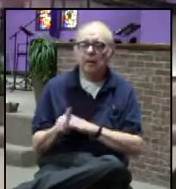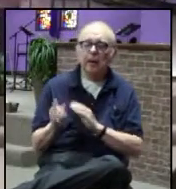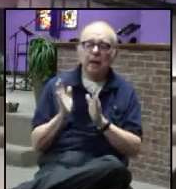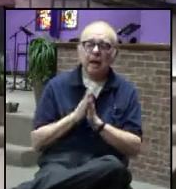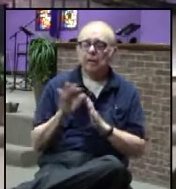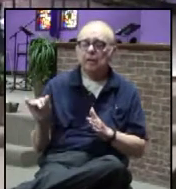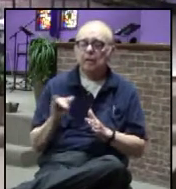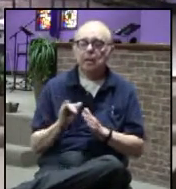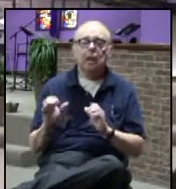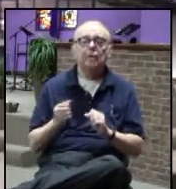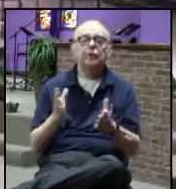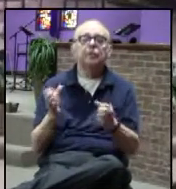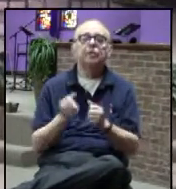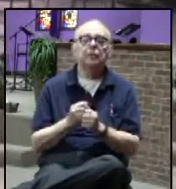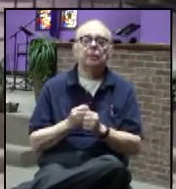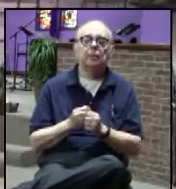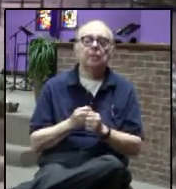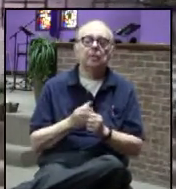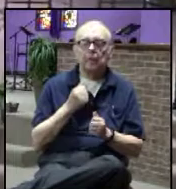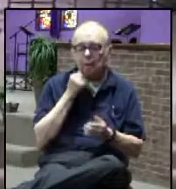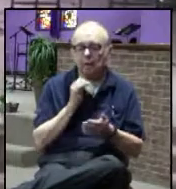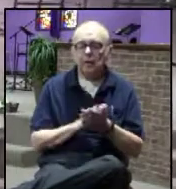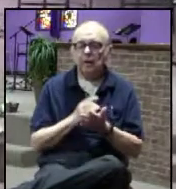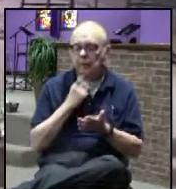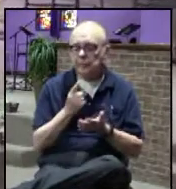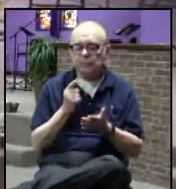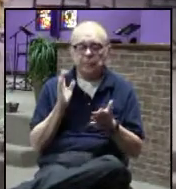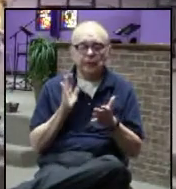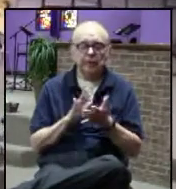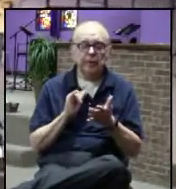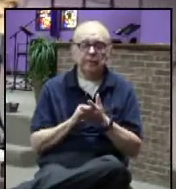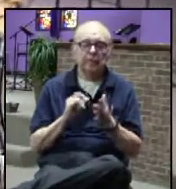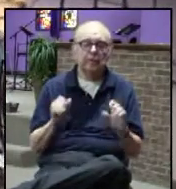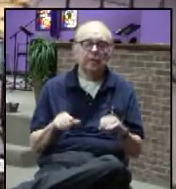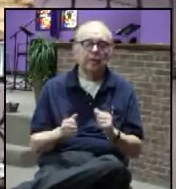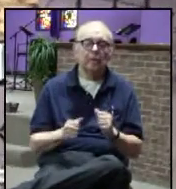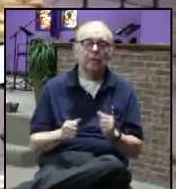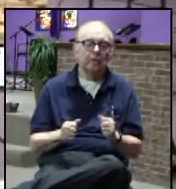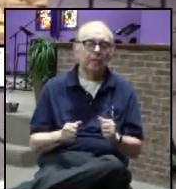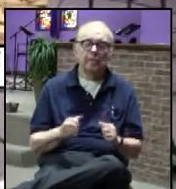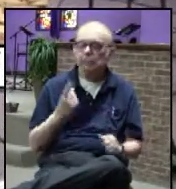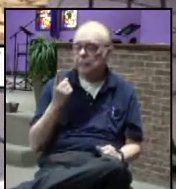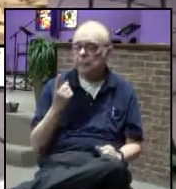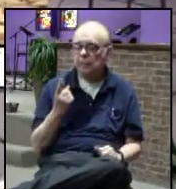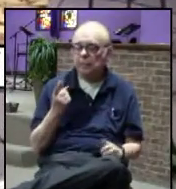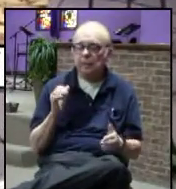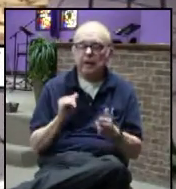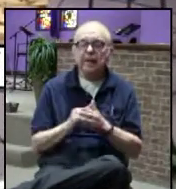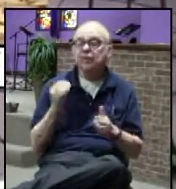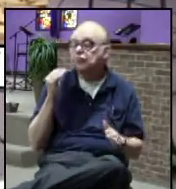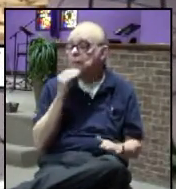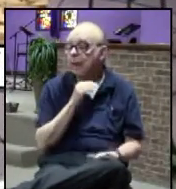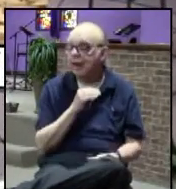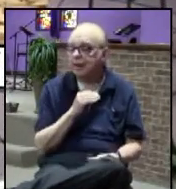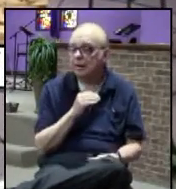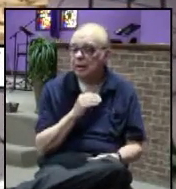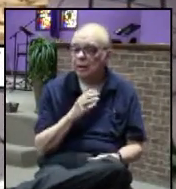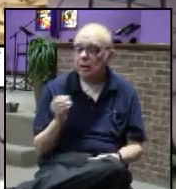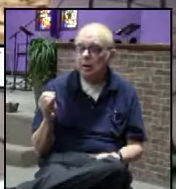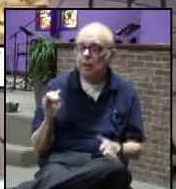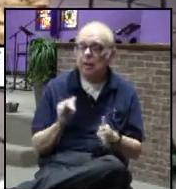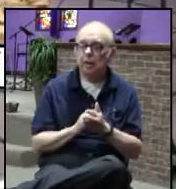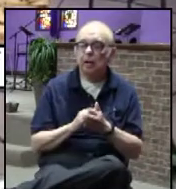the same question, how much did you get? And she says, oh, well, this is how much we got. And they said, don't you understand that you lied? And